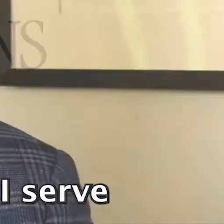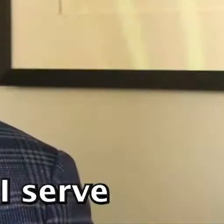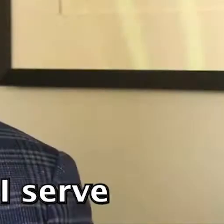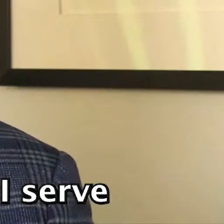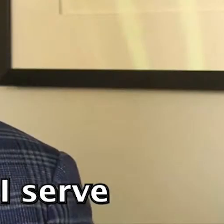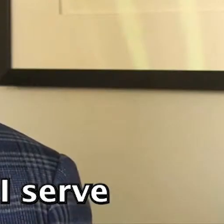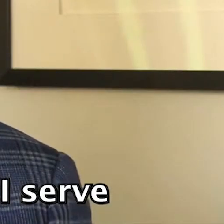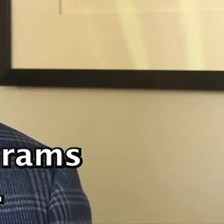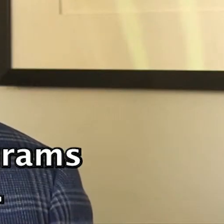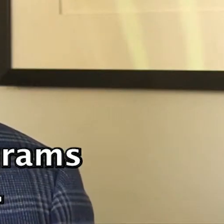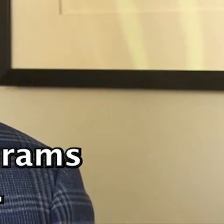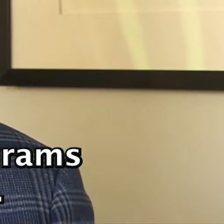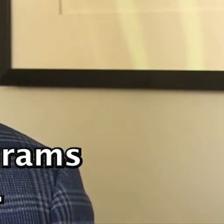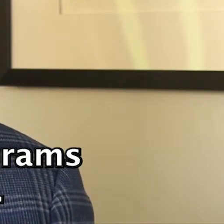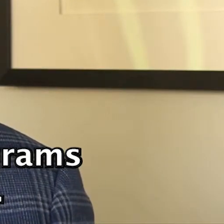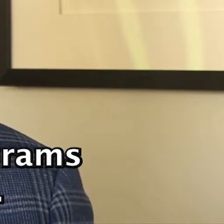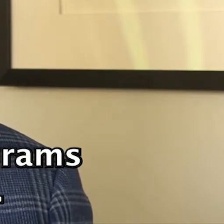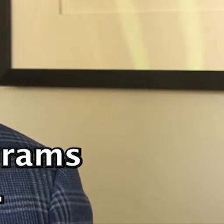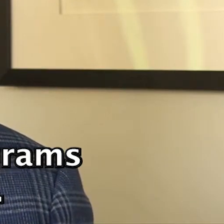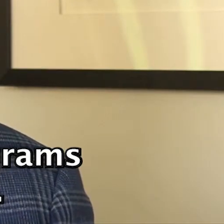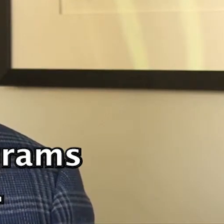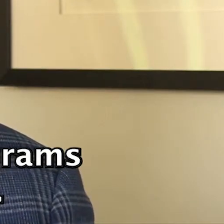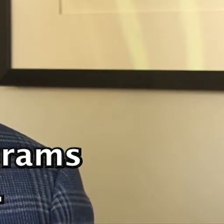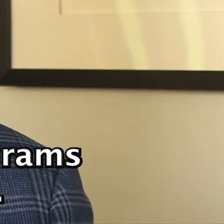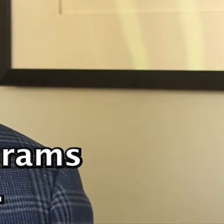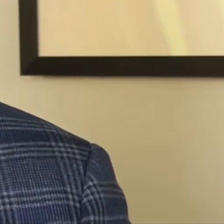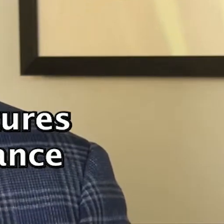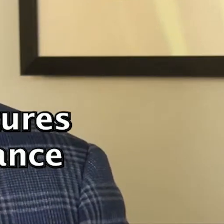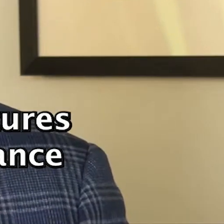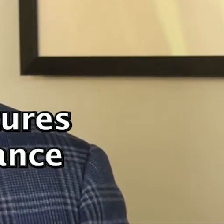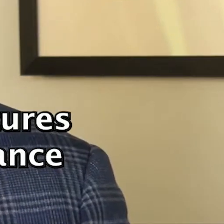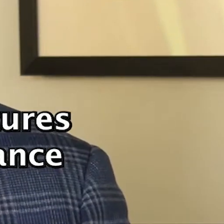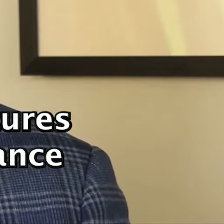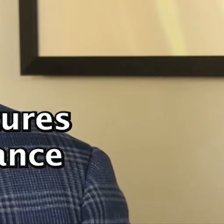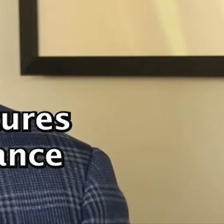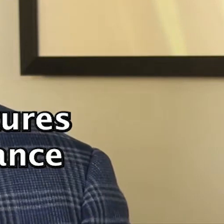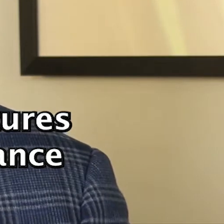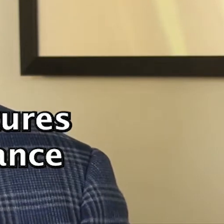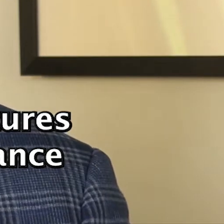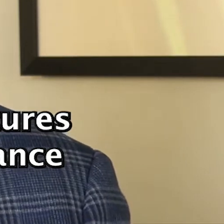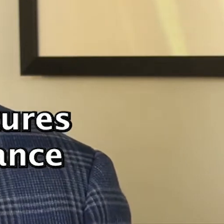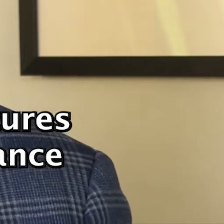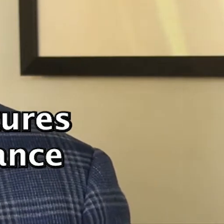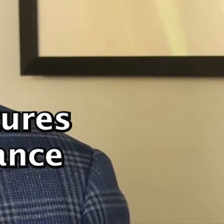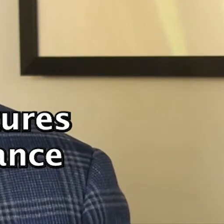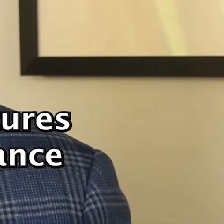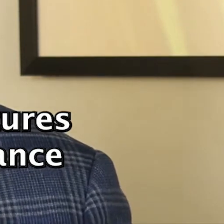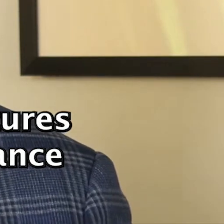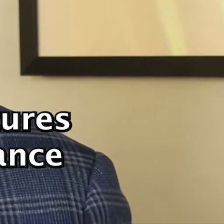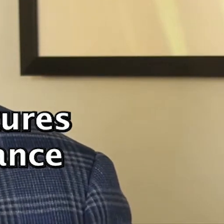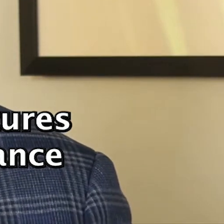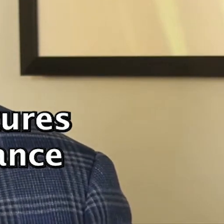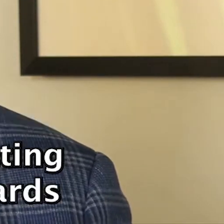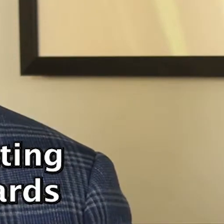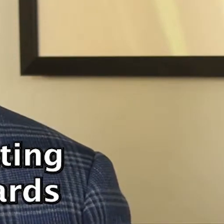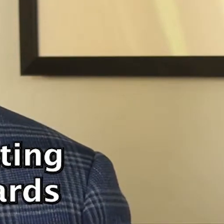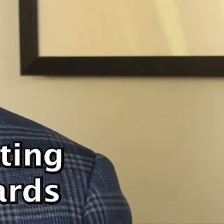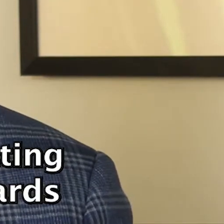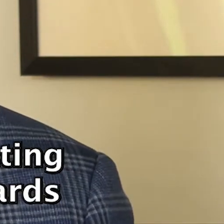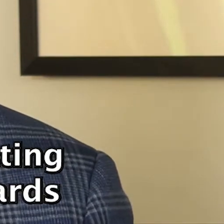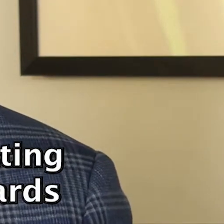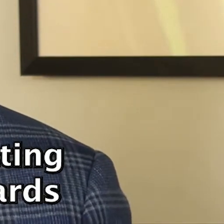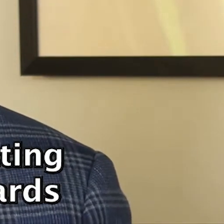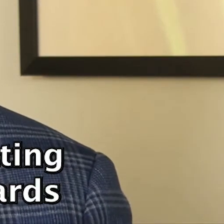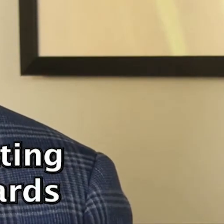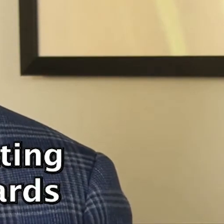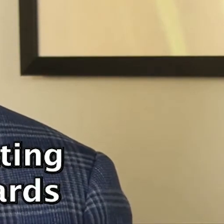My name is David Lloyd, and I serve as the Deputy Chief of Programs for Economic Mobility. Strong Family, Strong Futures DC is a direct cash assistance program supporting